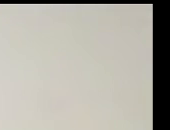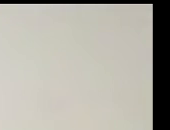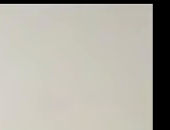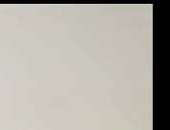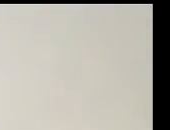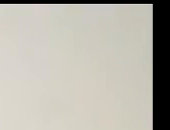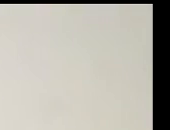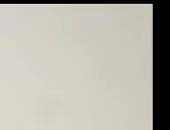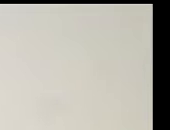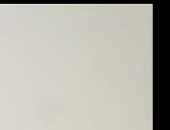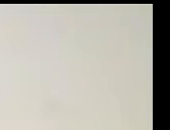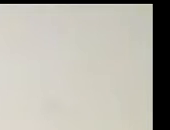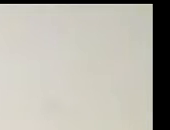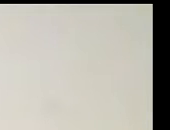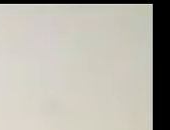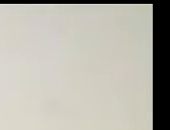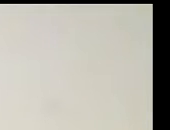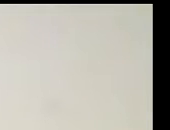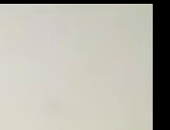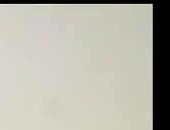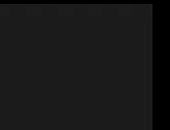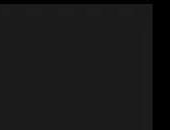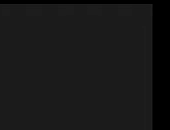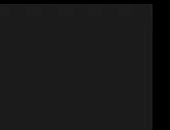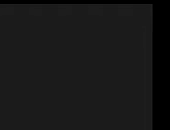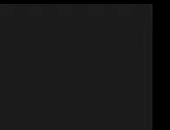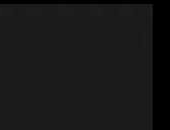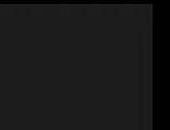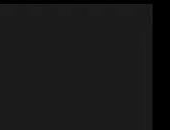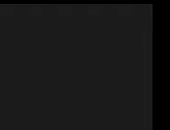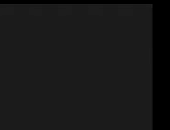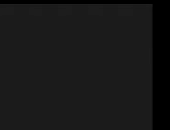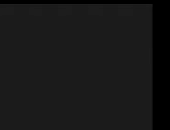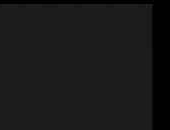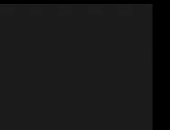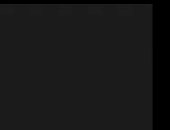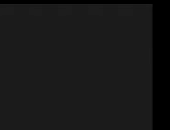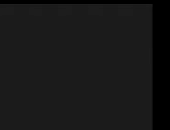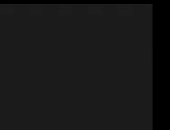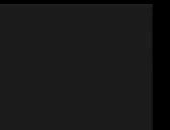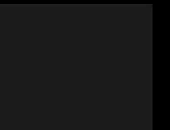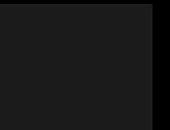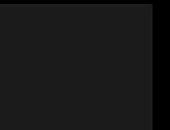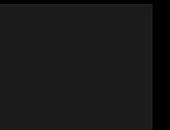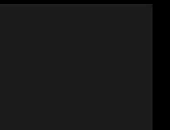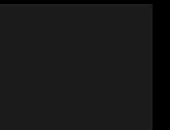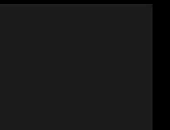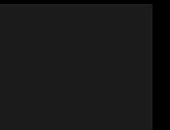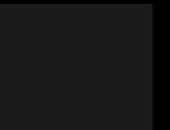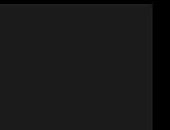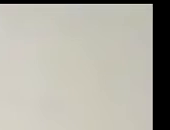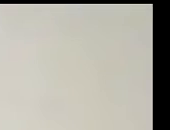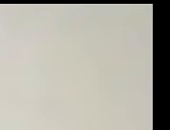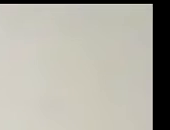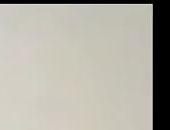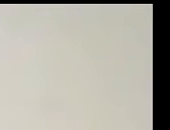Hi, Edwin, how are you? Hi, good evening, teacher. I am very fine. All